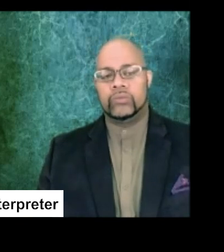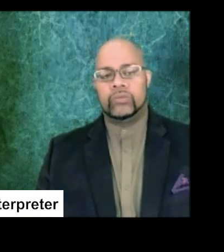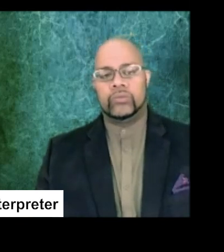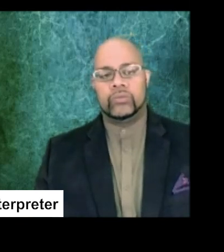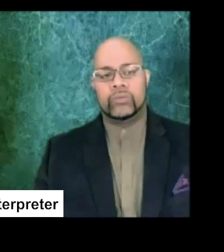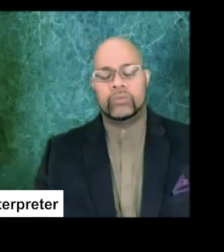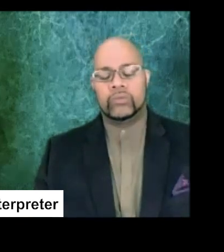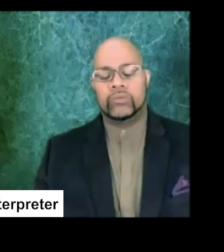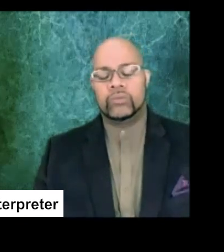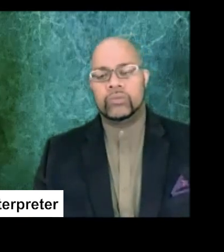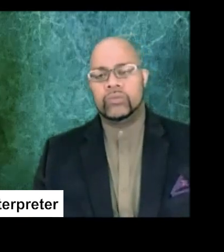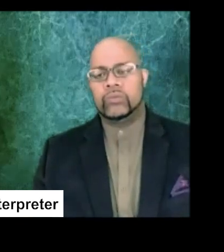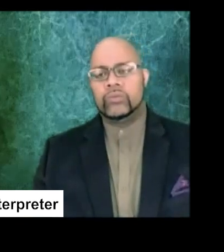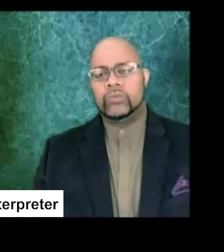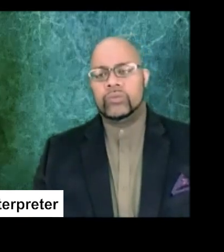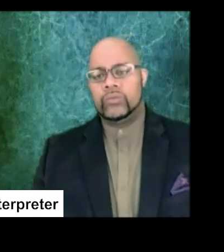access